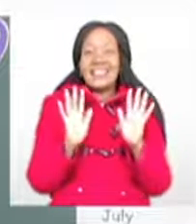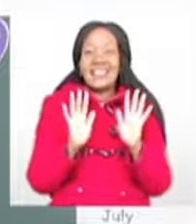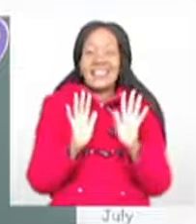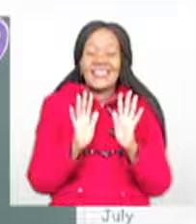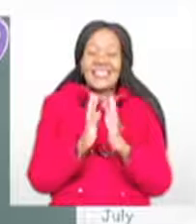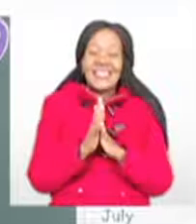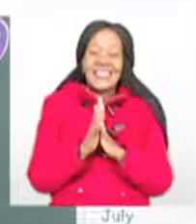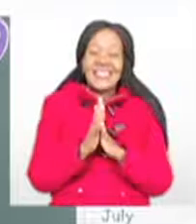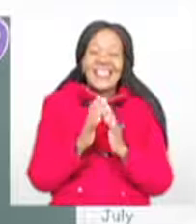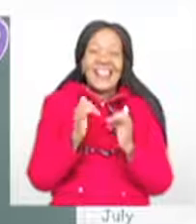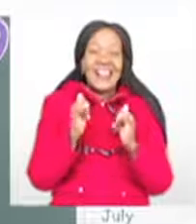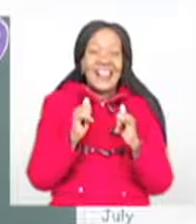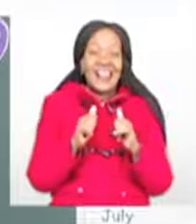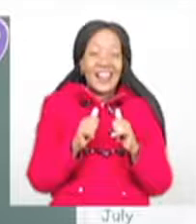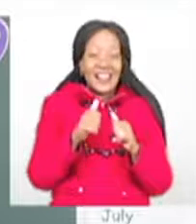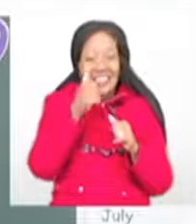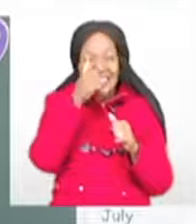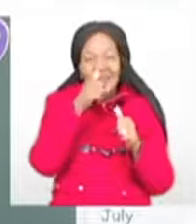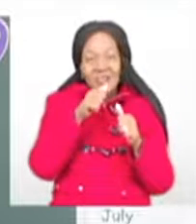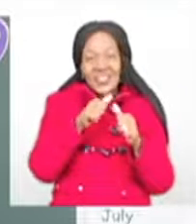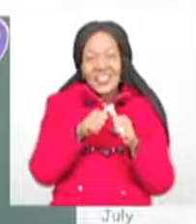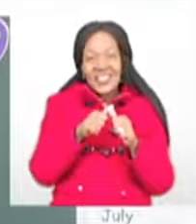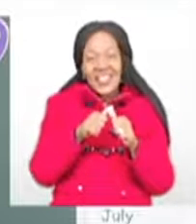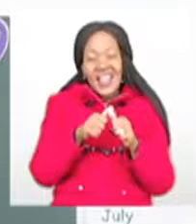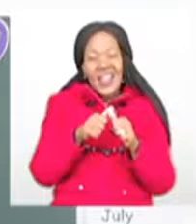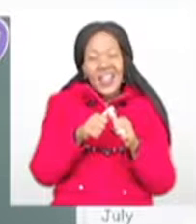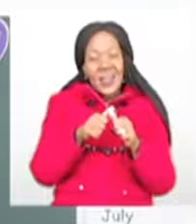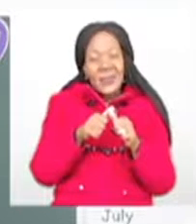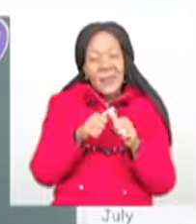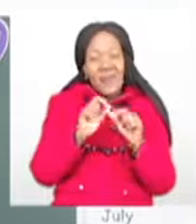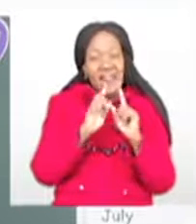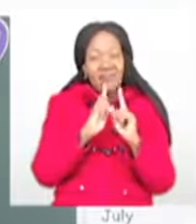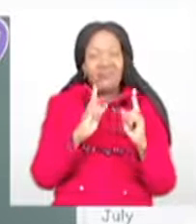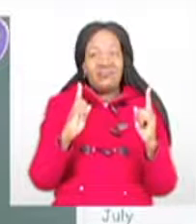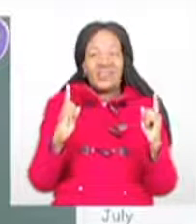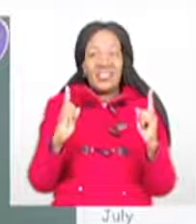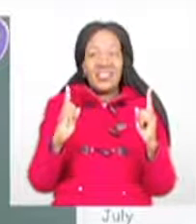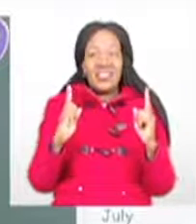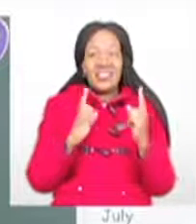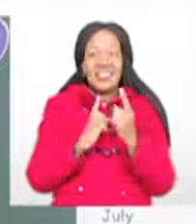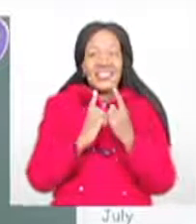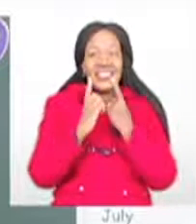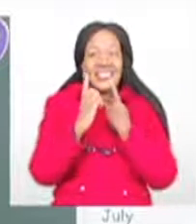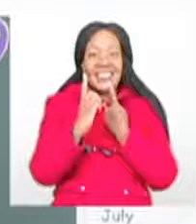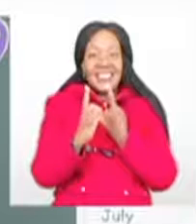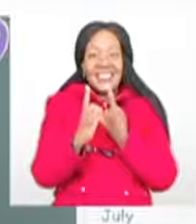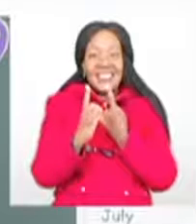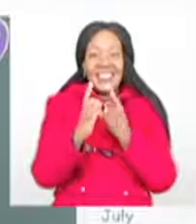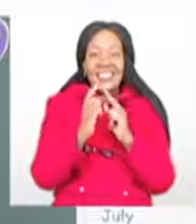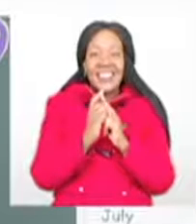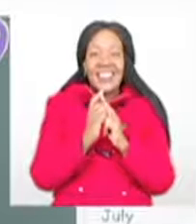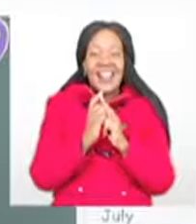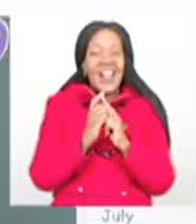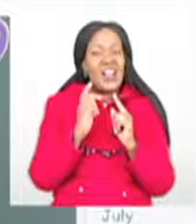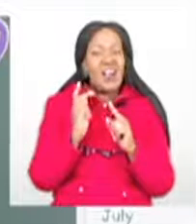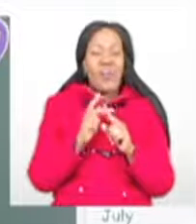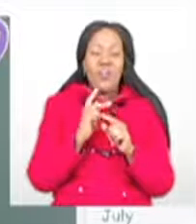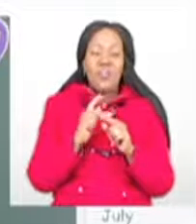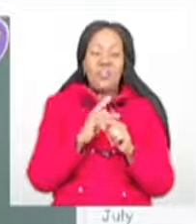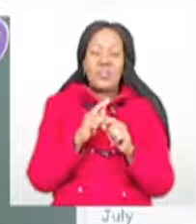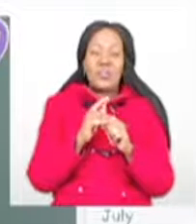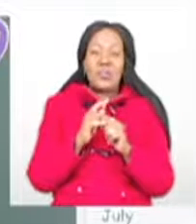sanitized. Now it is time for you to remember to maintain your social distance at all